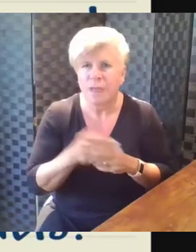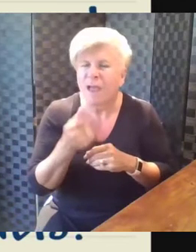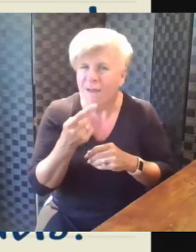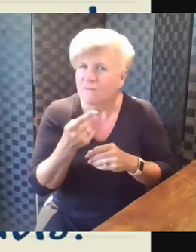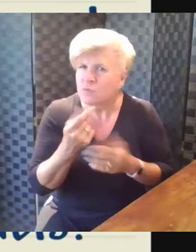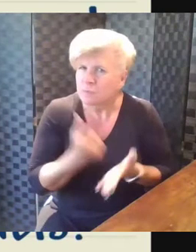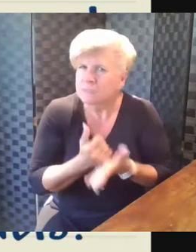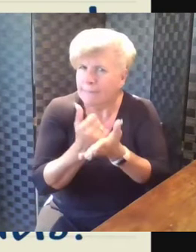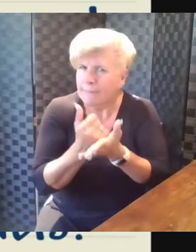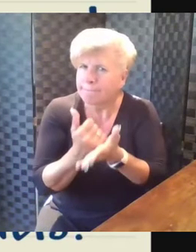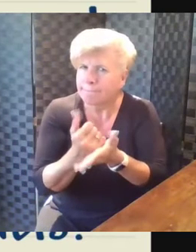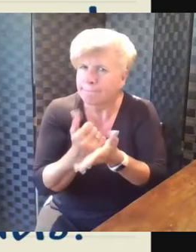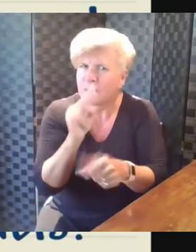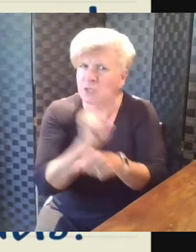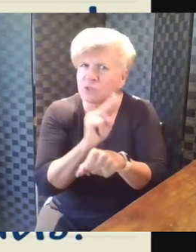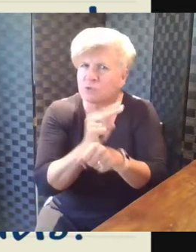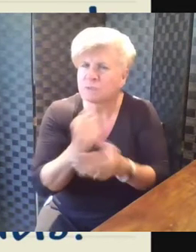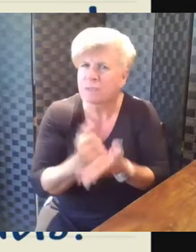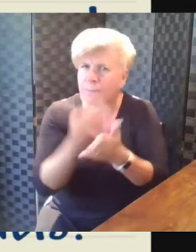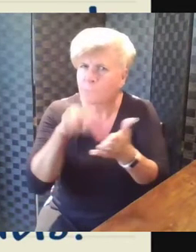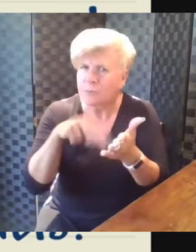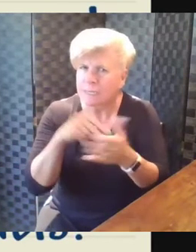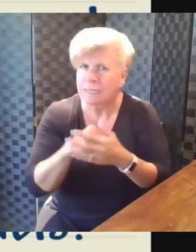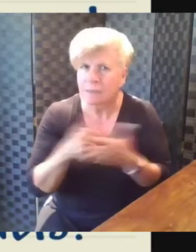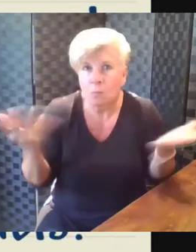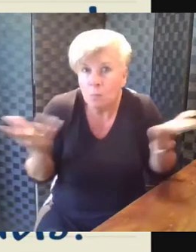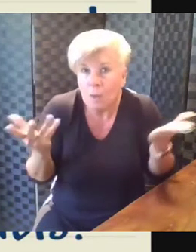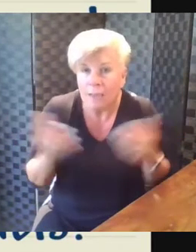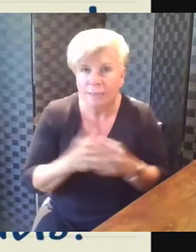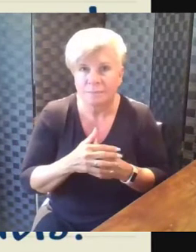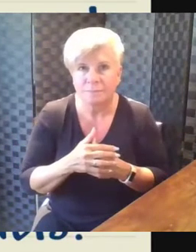few tips you can use to help you read.